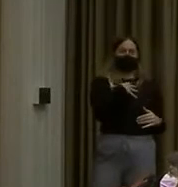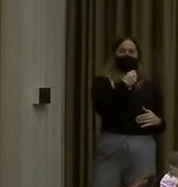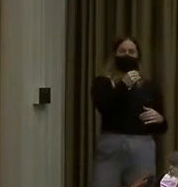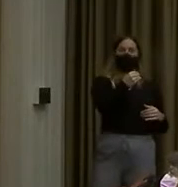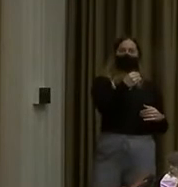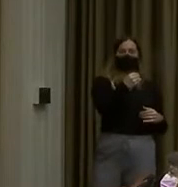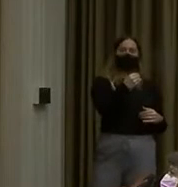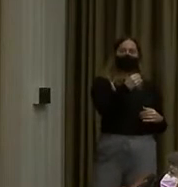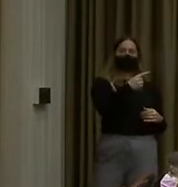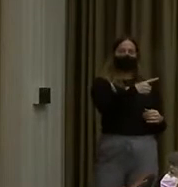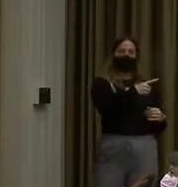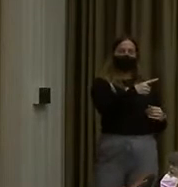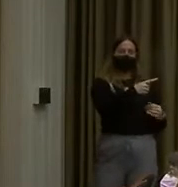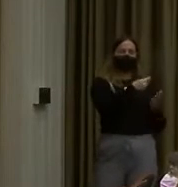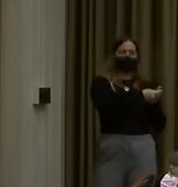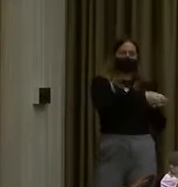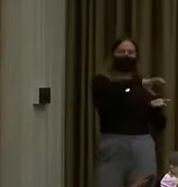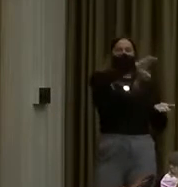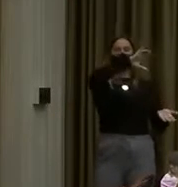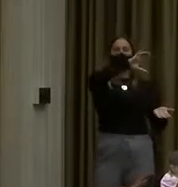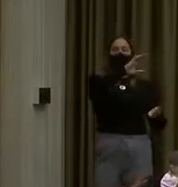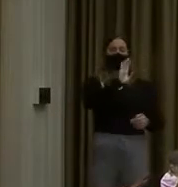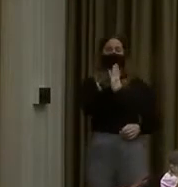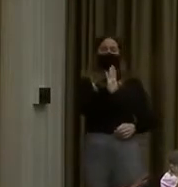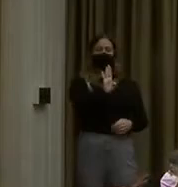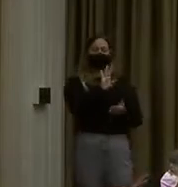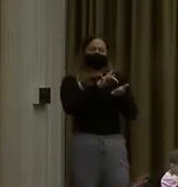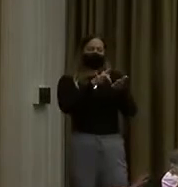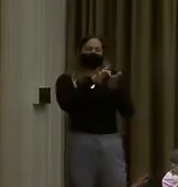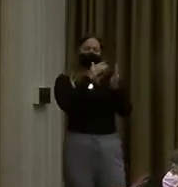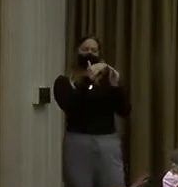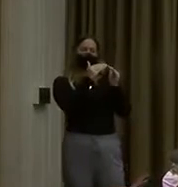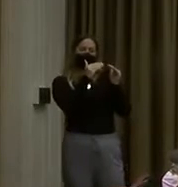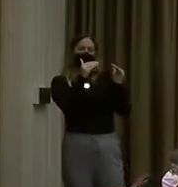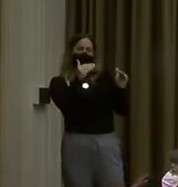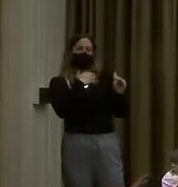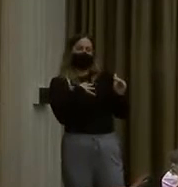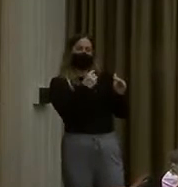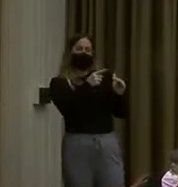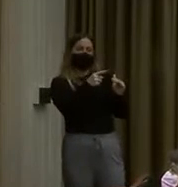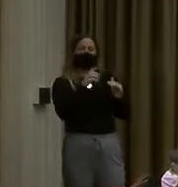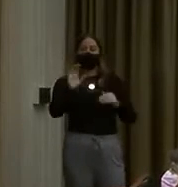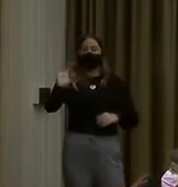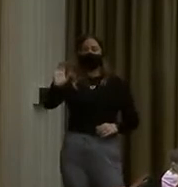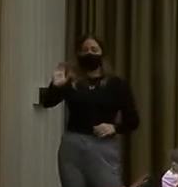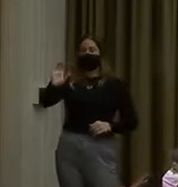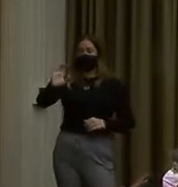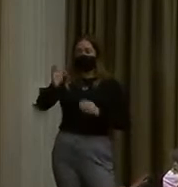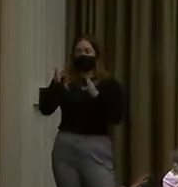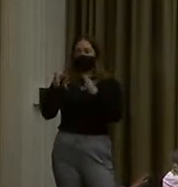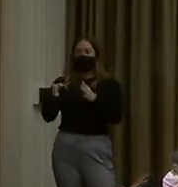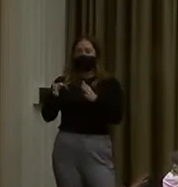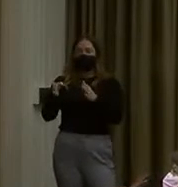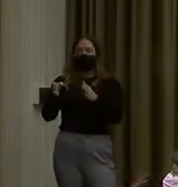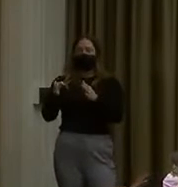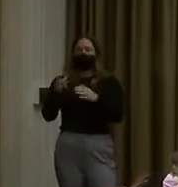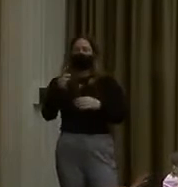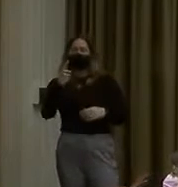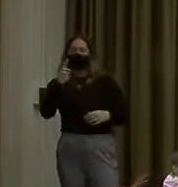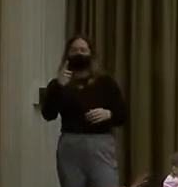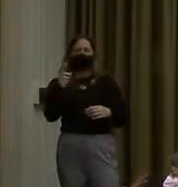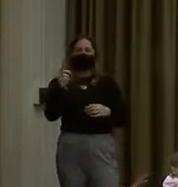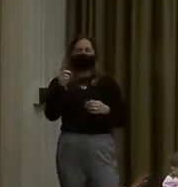communities. Your B communities were your middle-class white communities. Your C communities were what they called